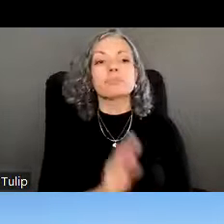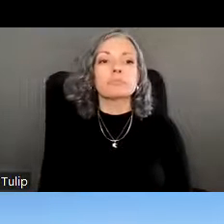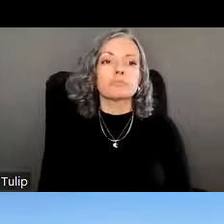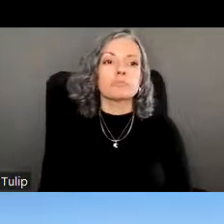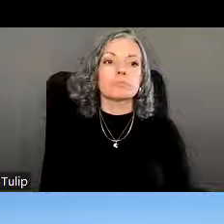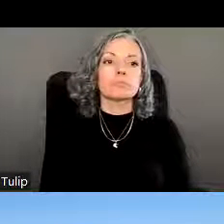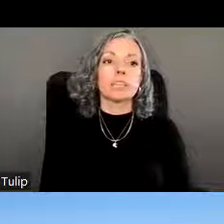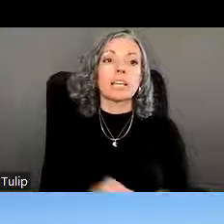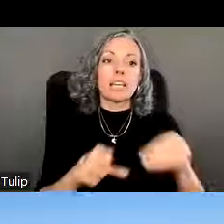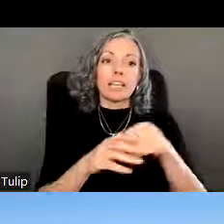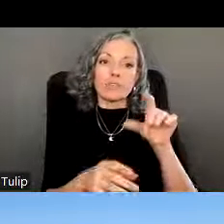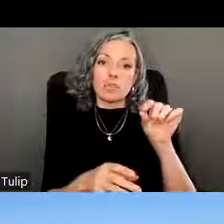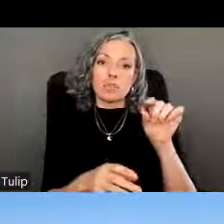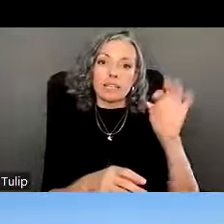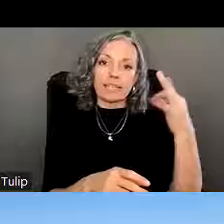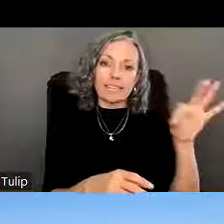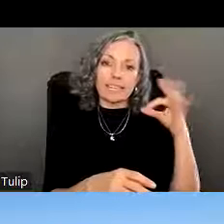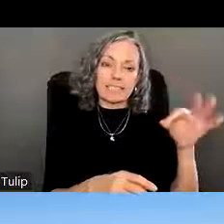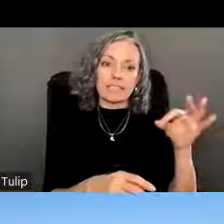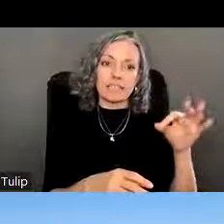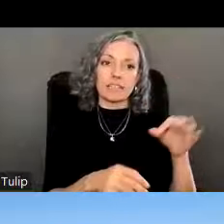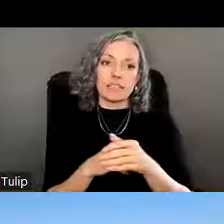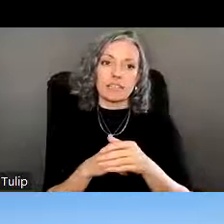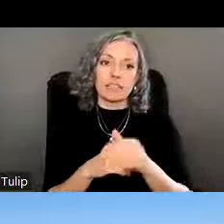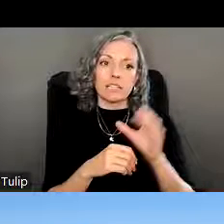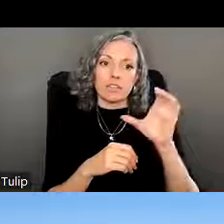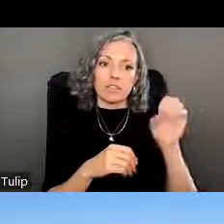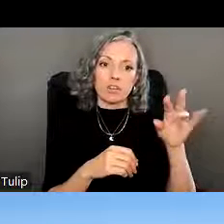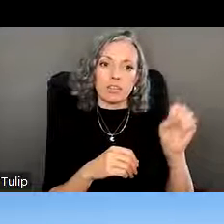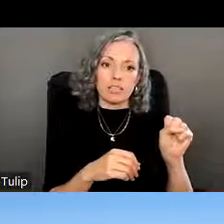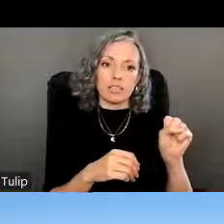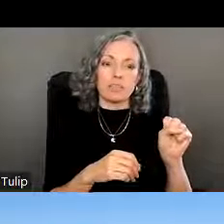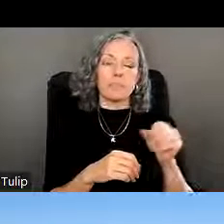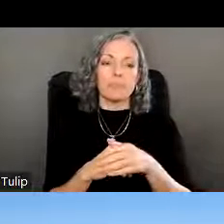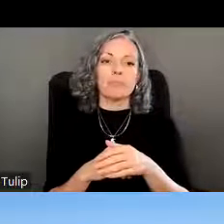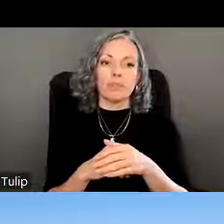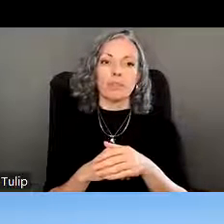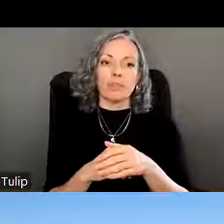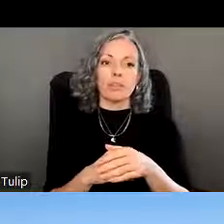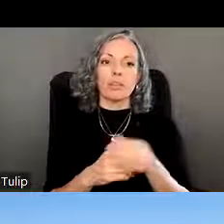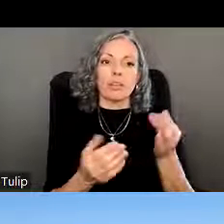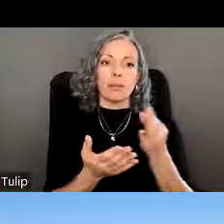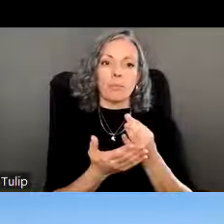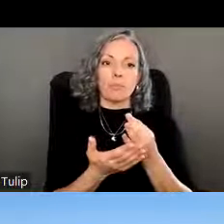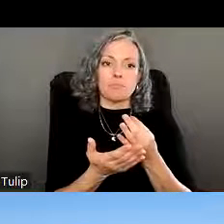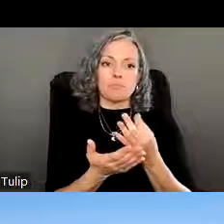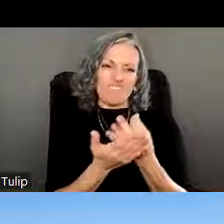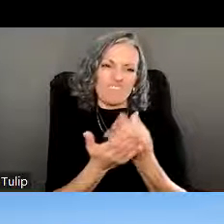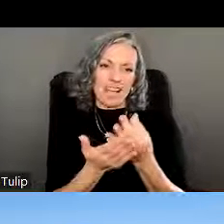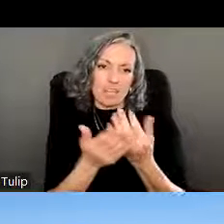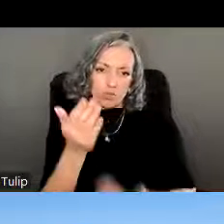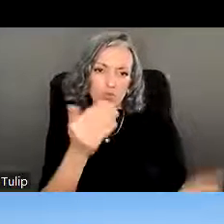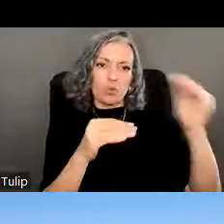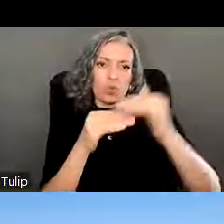So in 2019, the CRCs advocated for a budget augmentation that to increase the